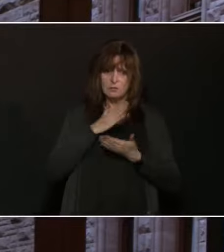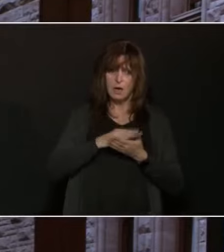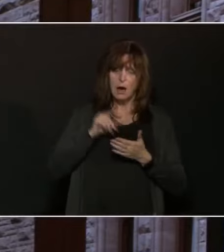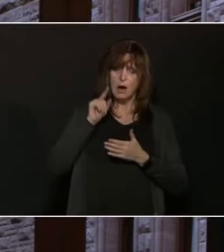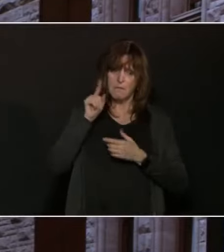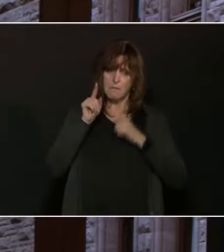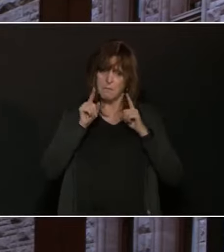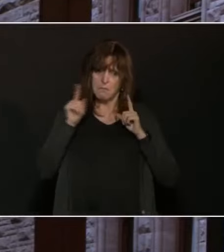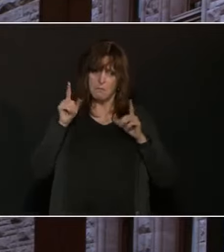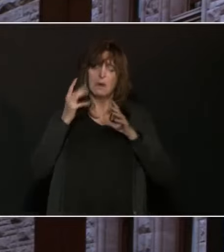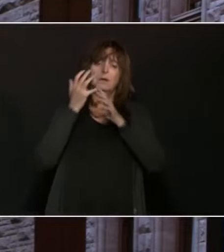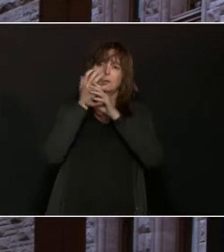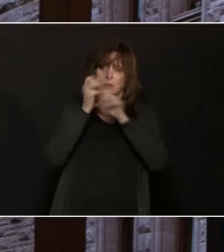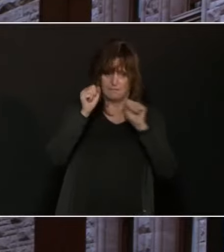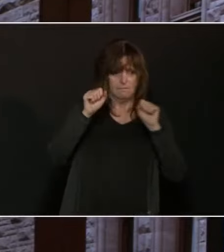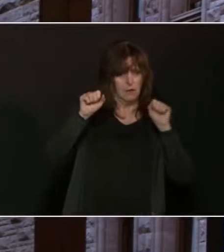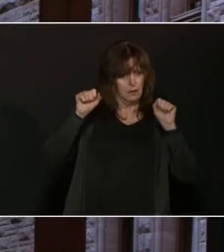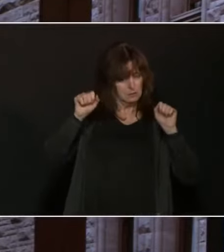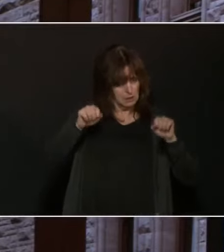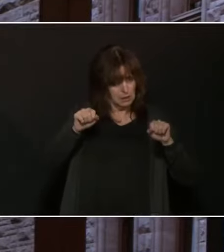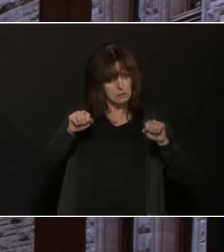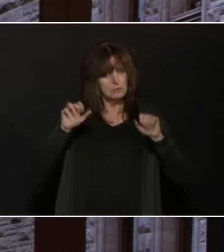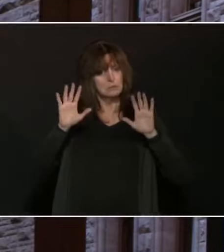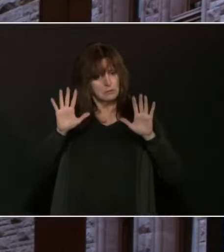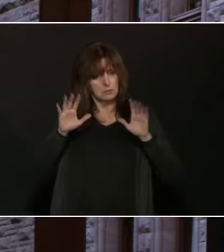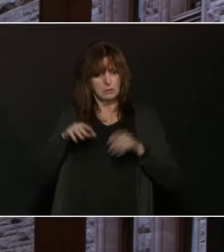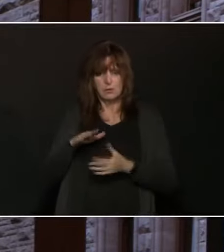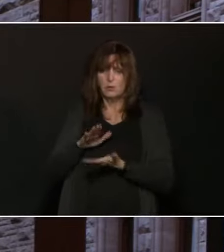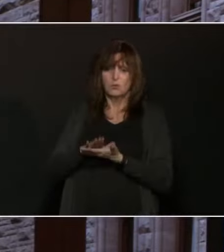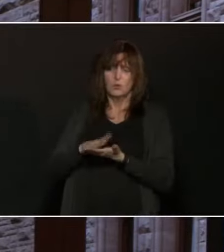We want them open as soon as we can. Follow up?